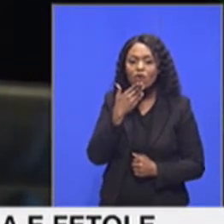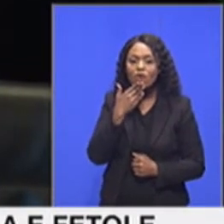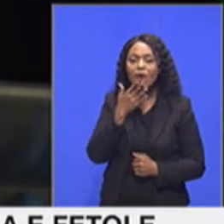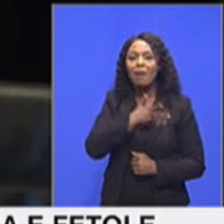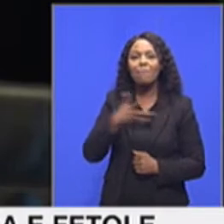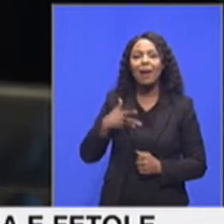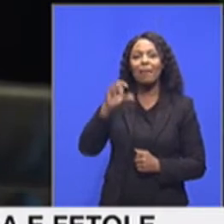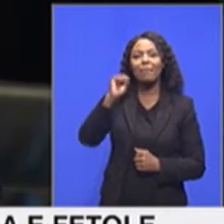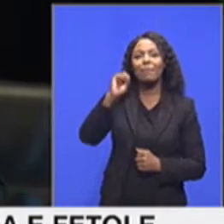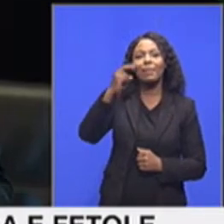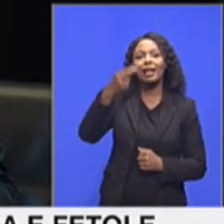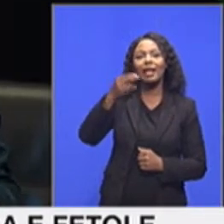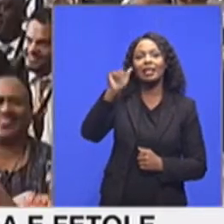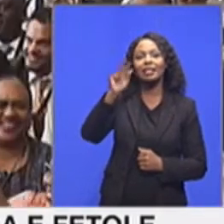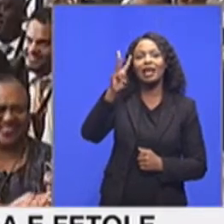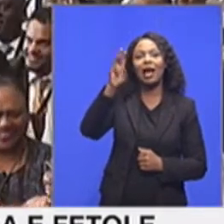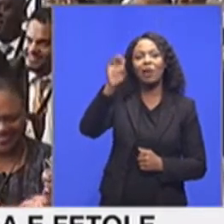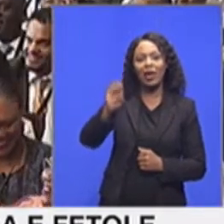Kumamchal.